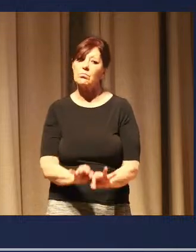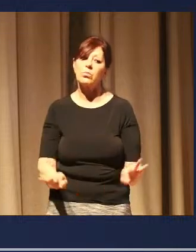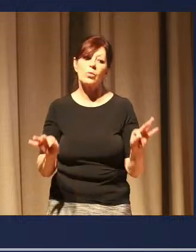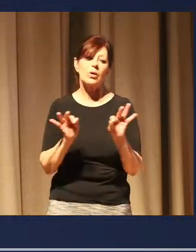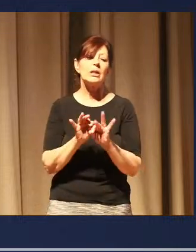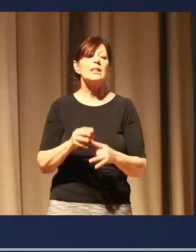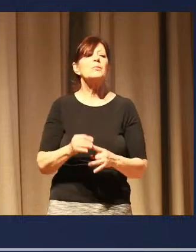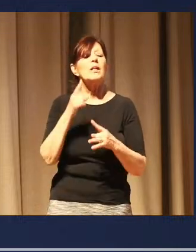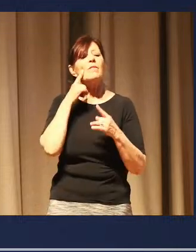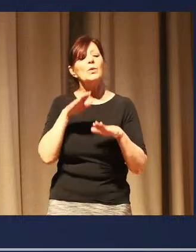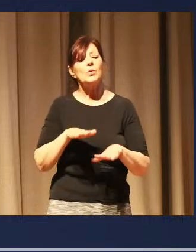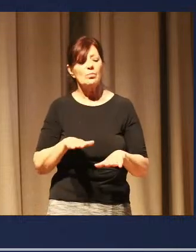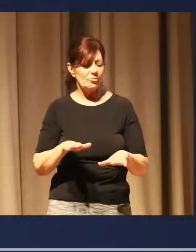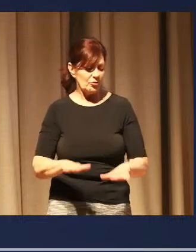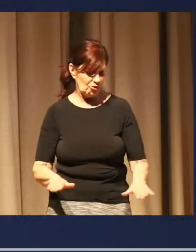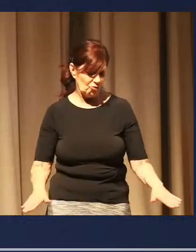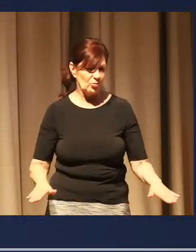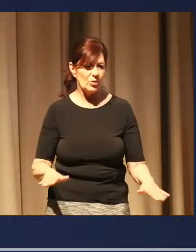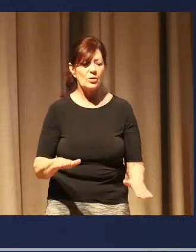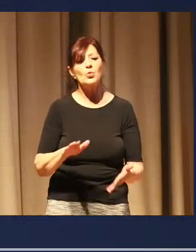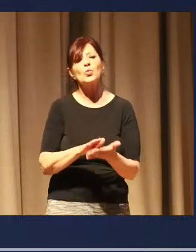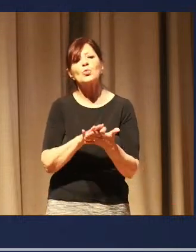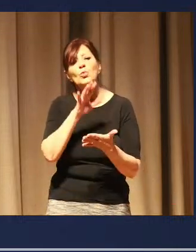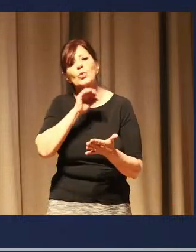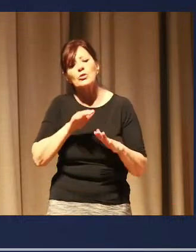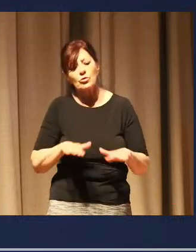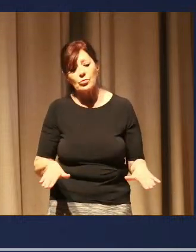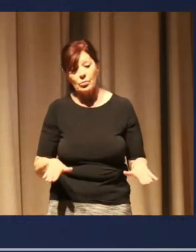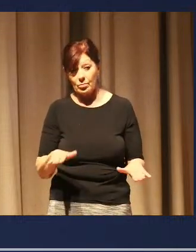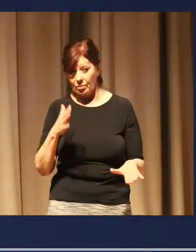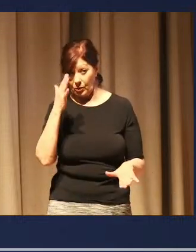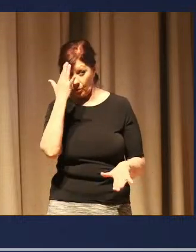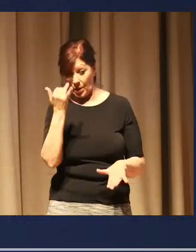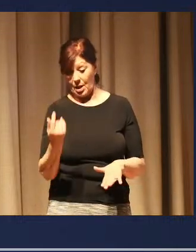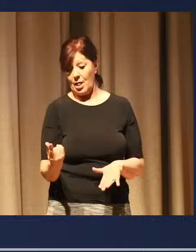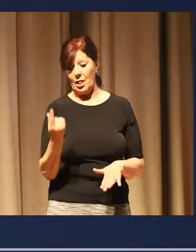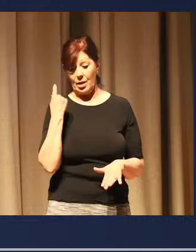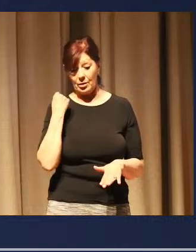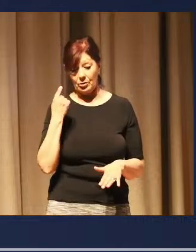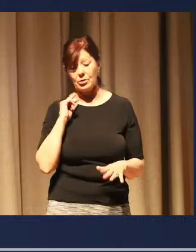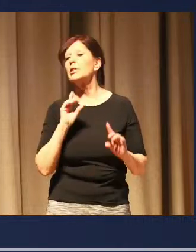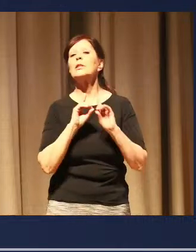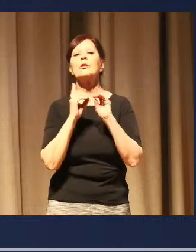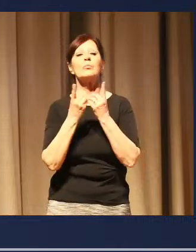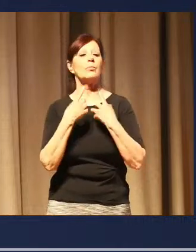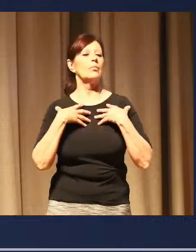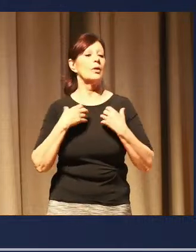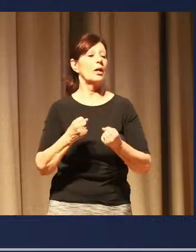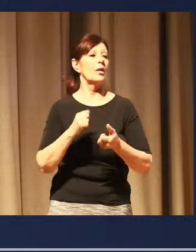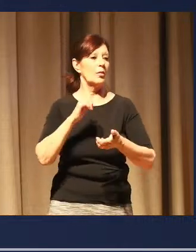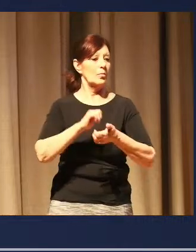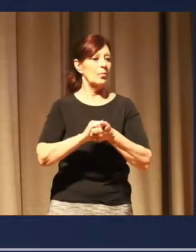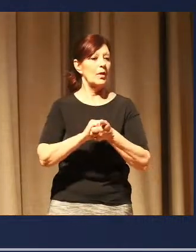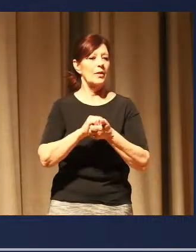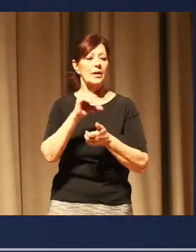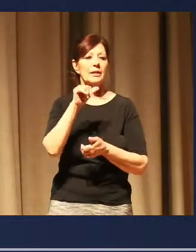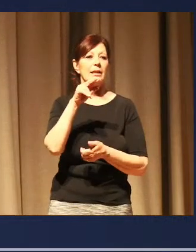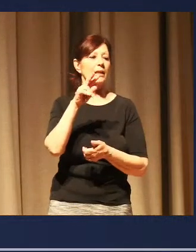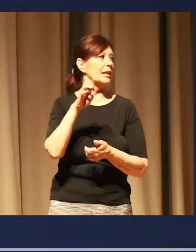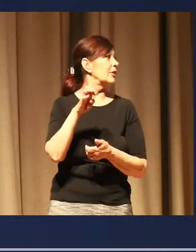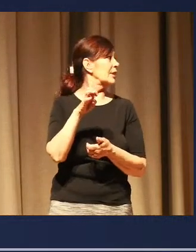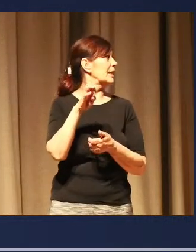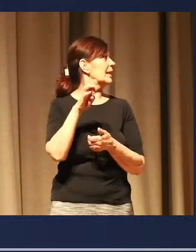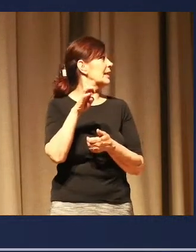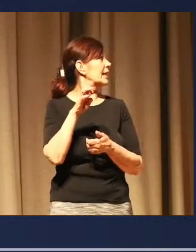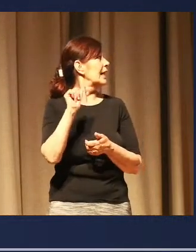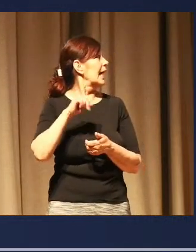for school-age children. That's why last year, our Department of Health and partners released the Erie Path app.